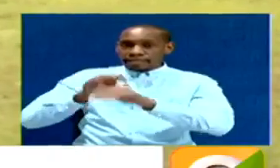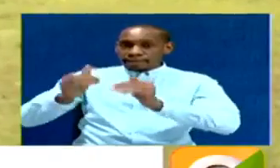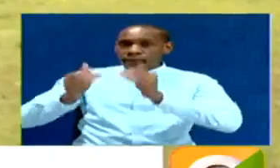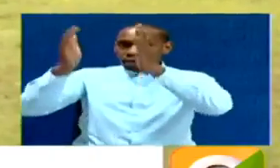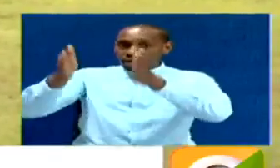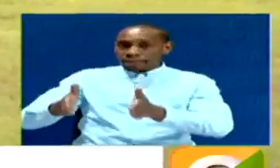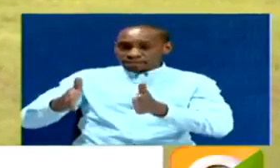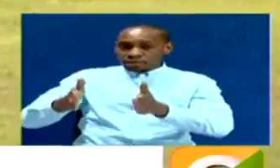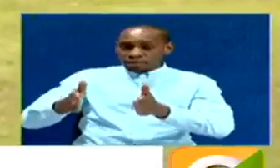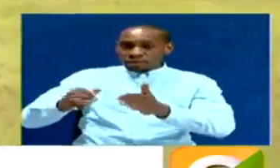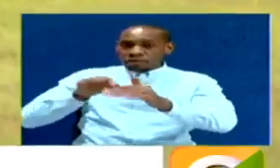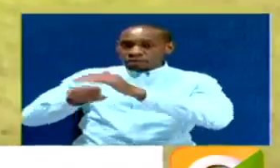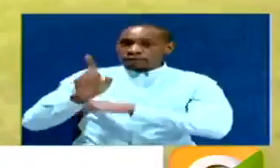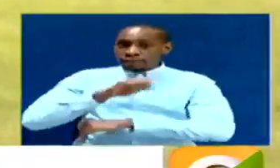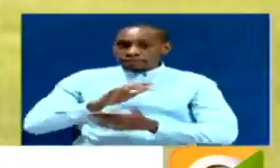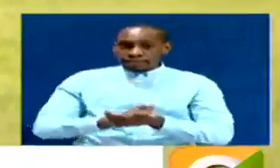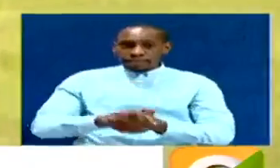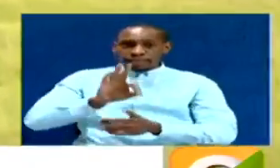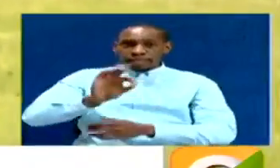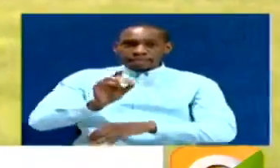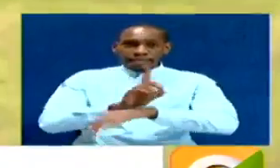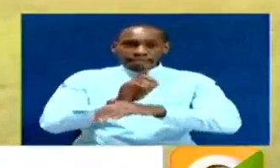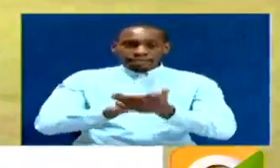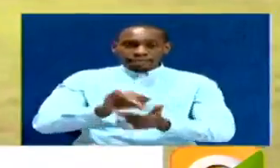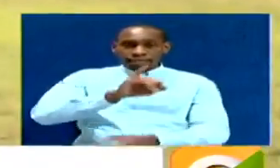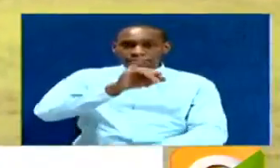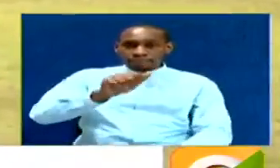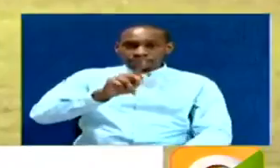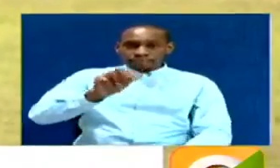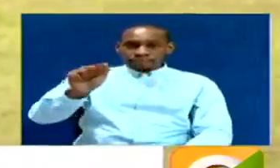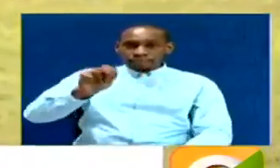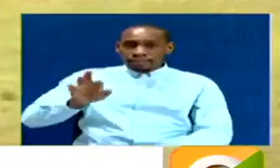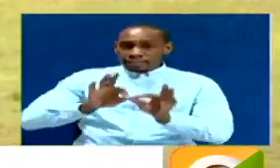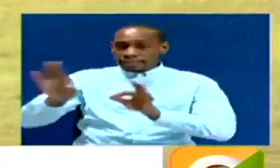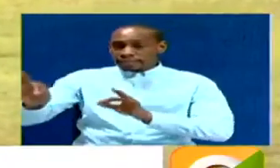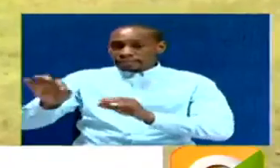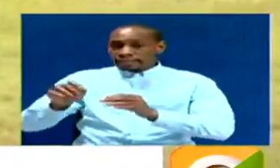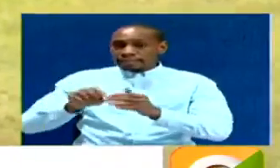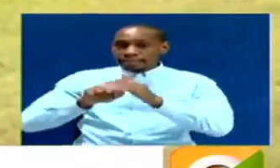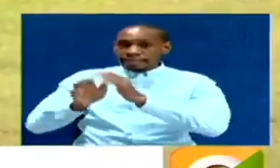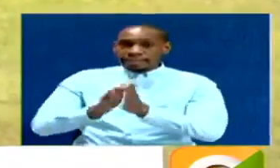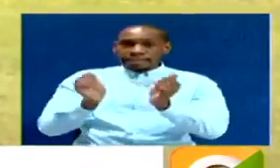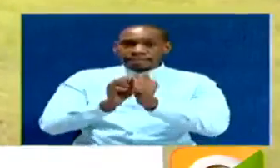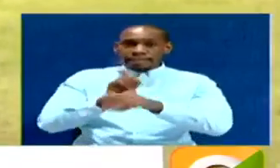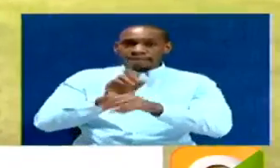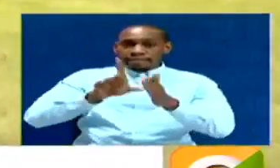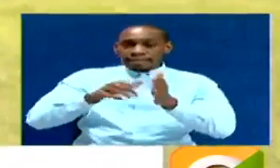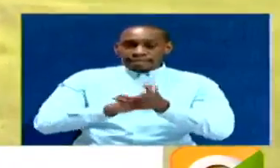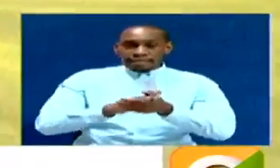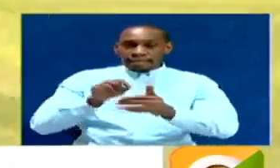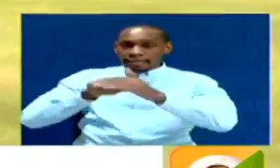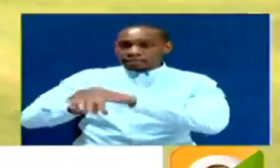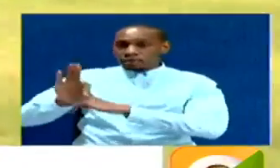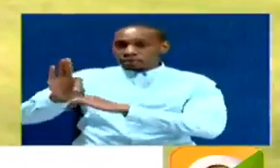striker Austin Wafula fired home. In the 30th minute, Jackson Simiu stretched Vegpro's lead. Yeah. 10 minutes later, Bernard Onyango